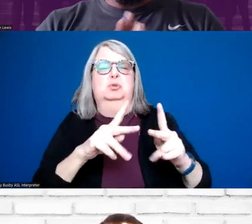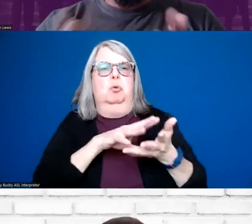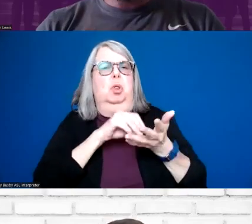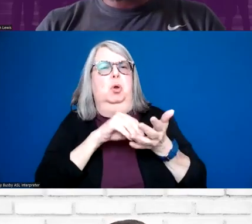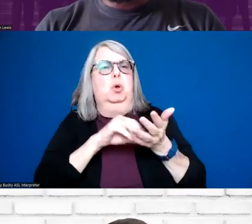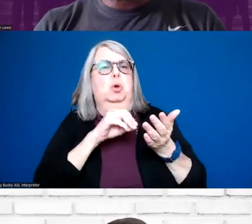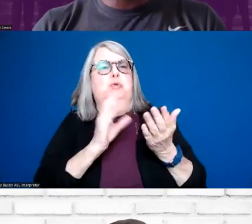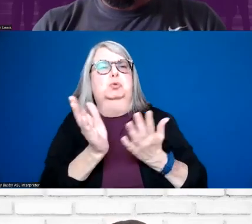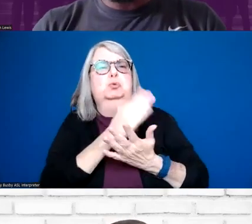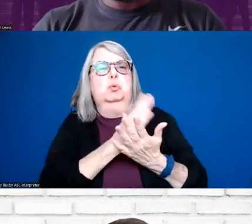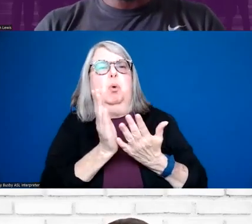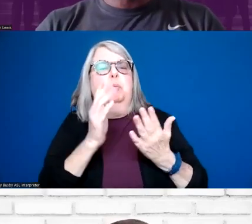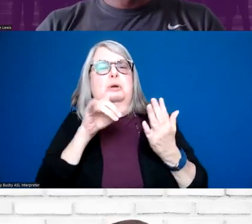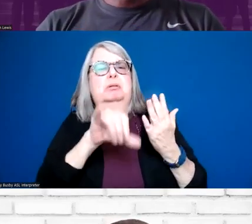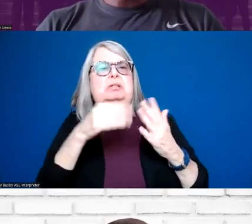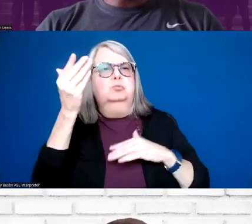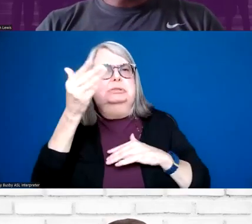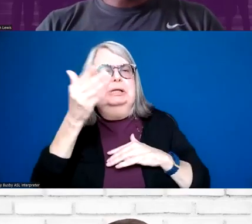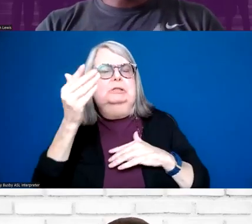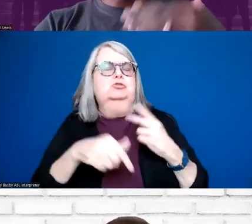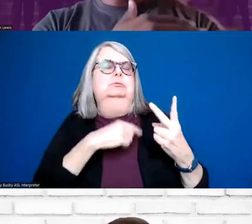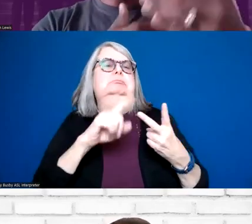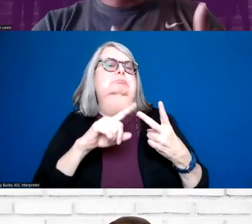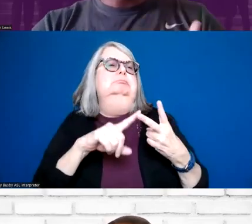of what this presentation talks about,